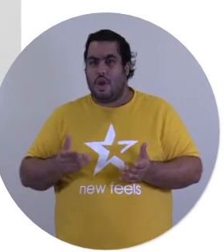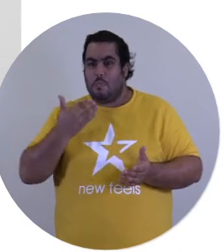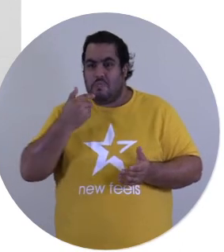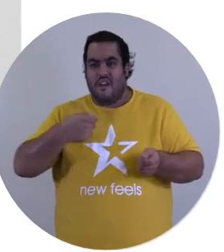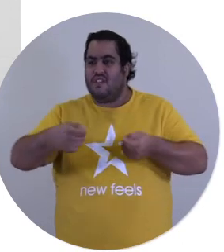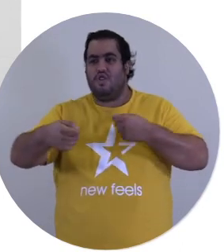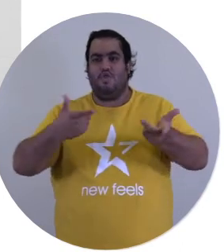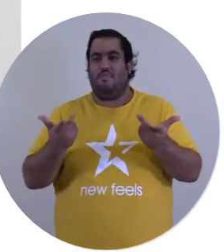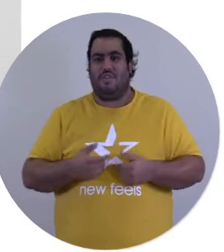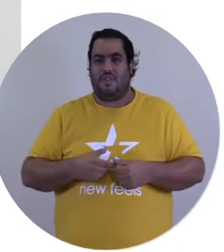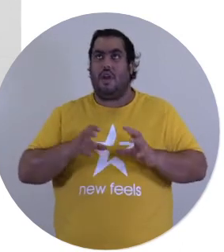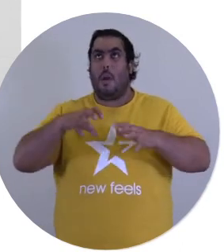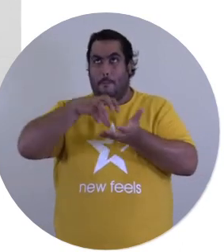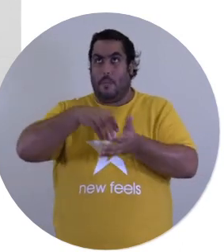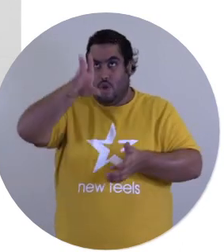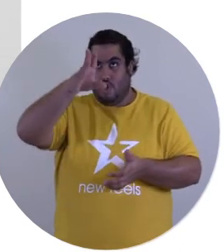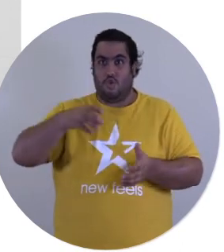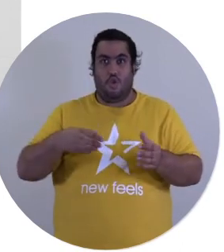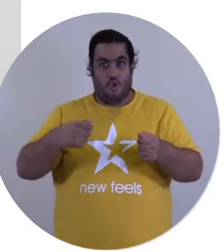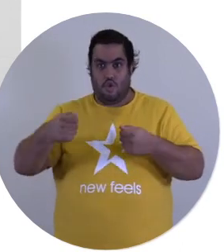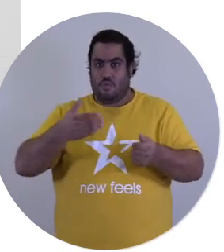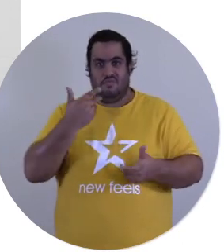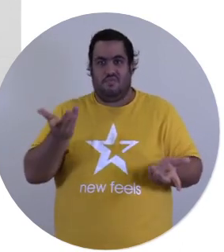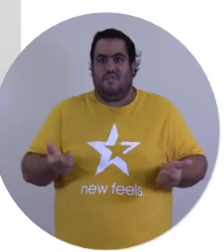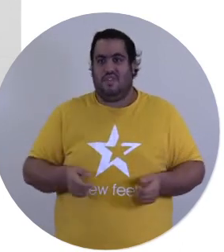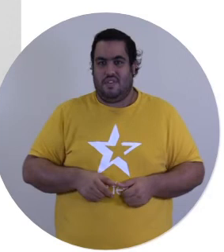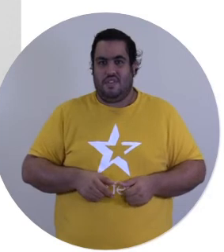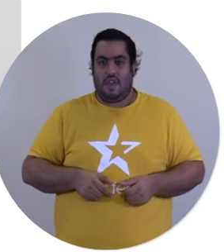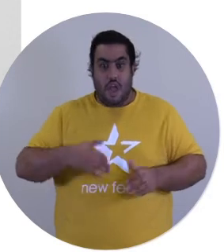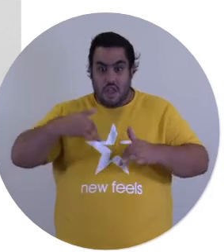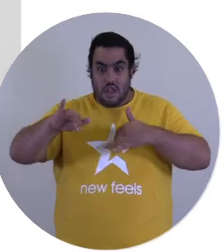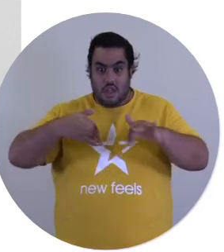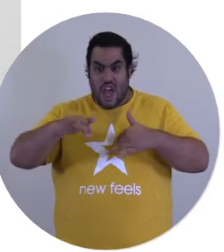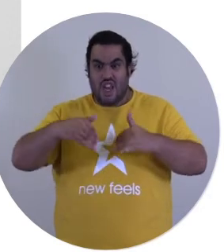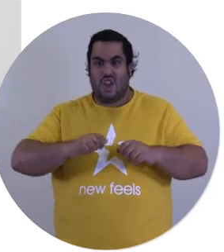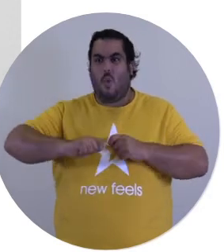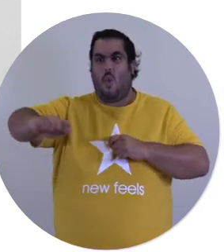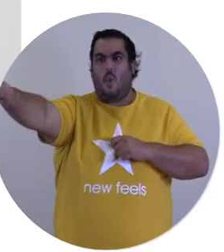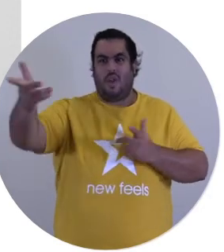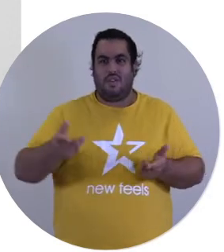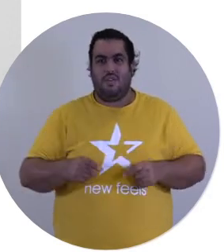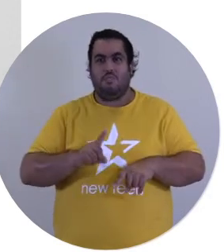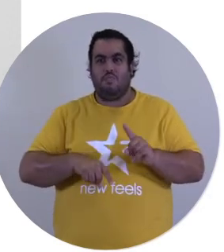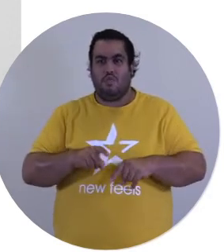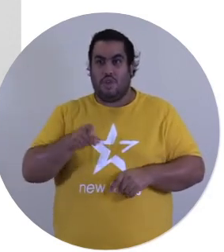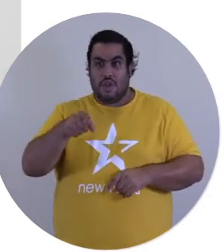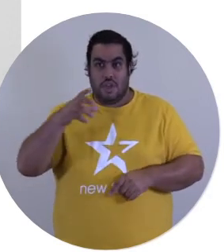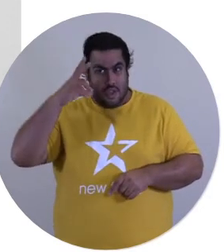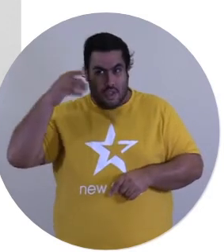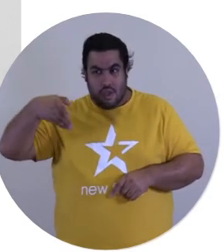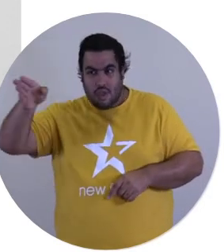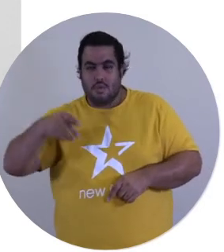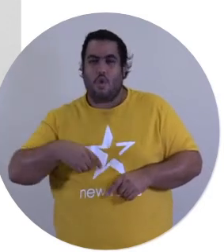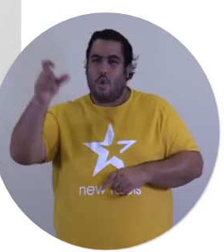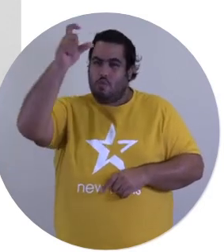love shopping, a very far road, jobs wanted.